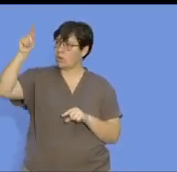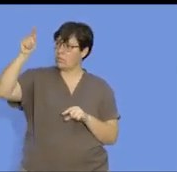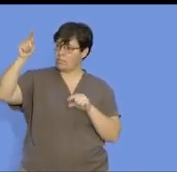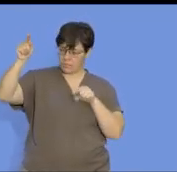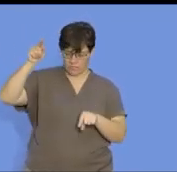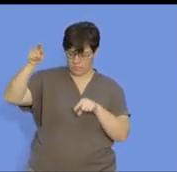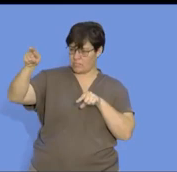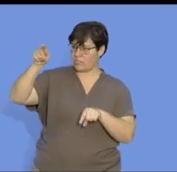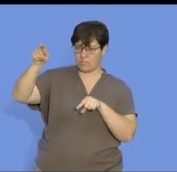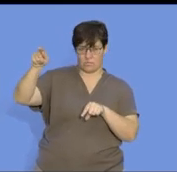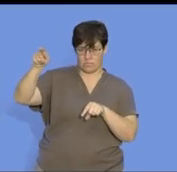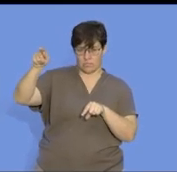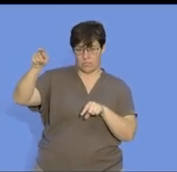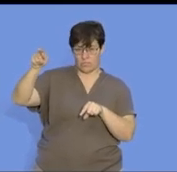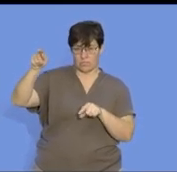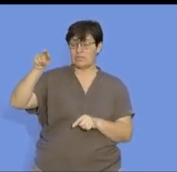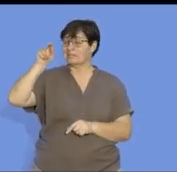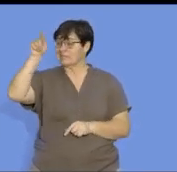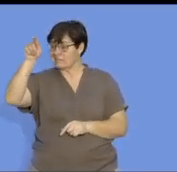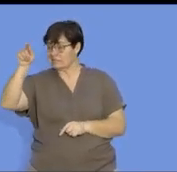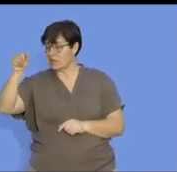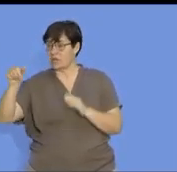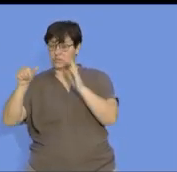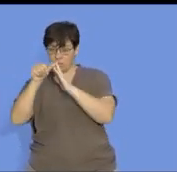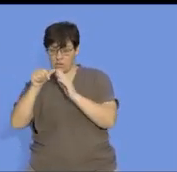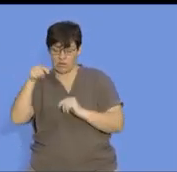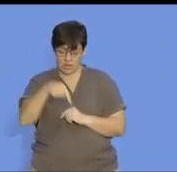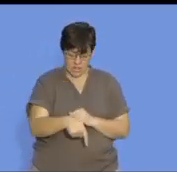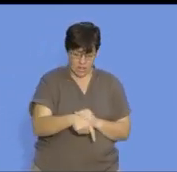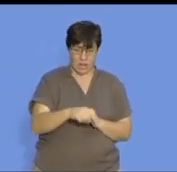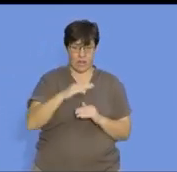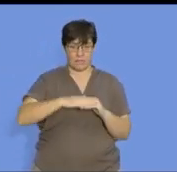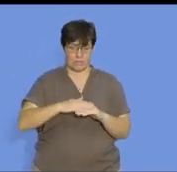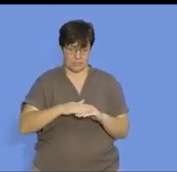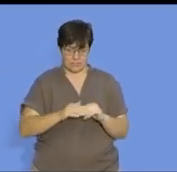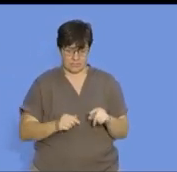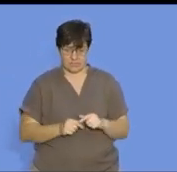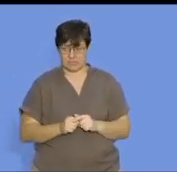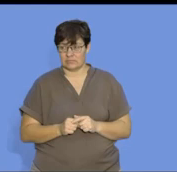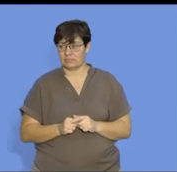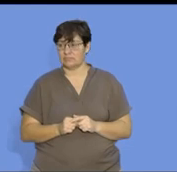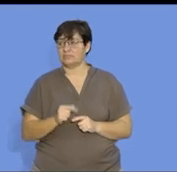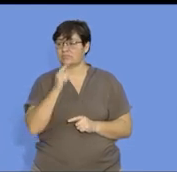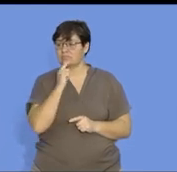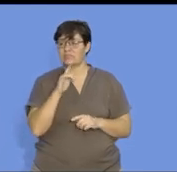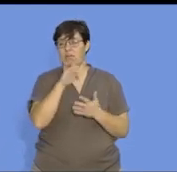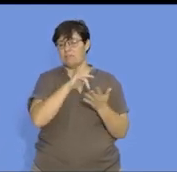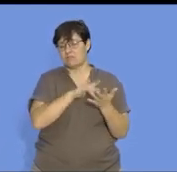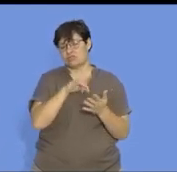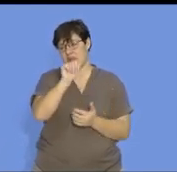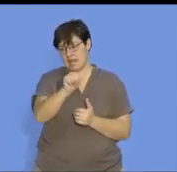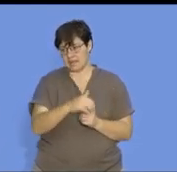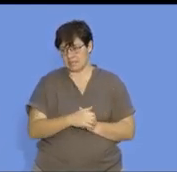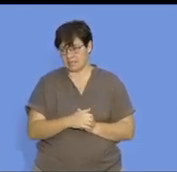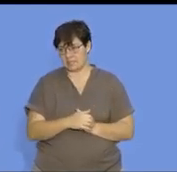call this was the top, this was the bottom, and I'm going to call this position A.